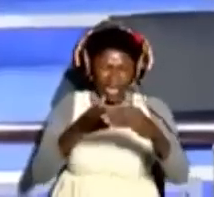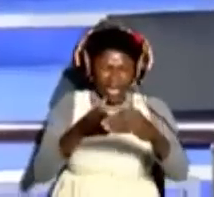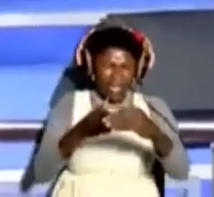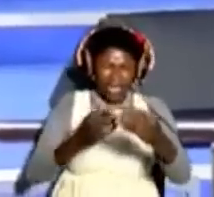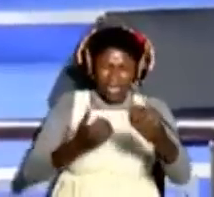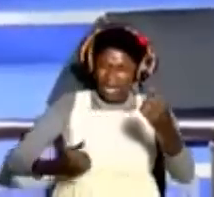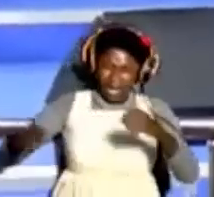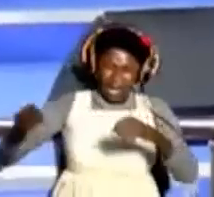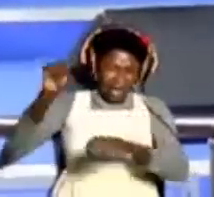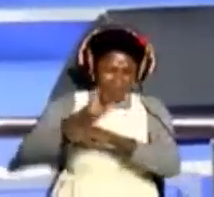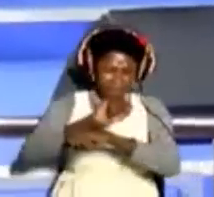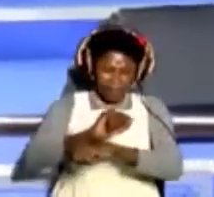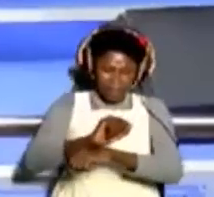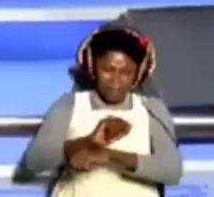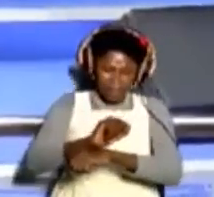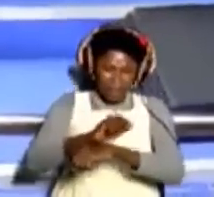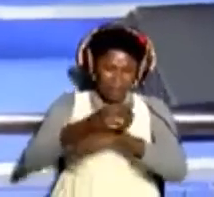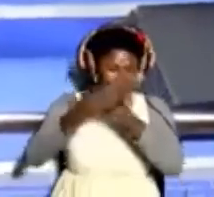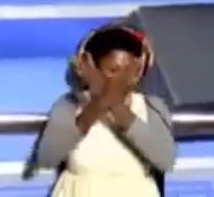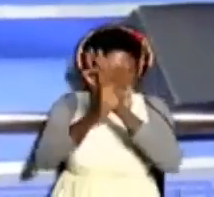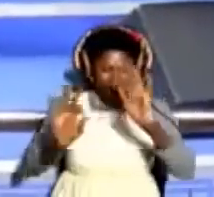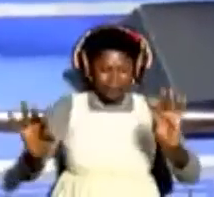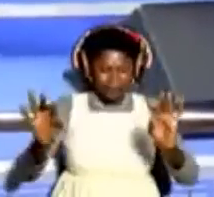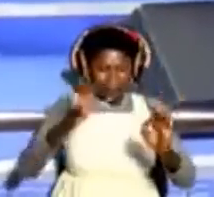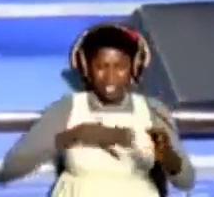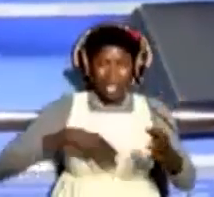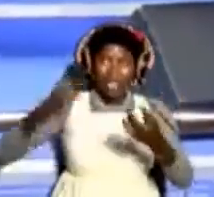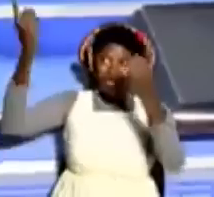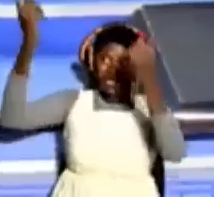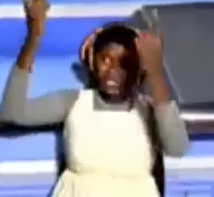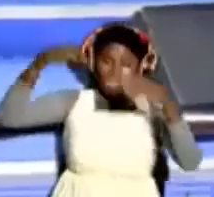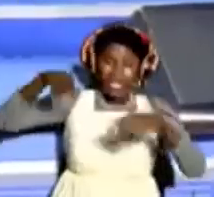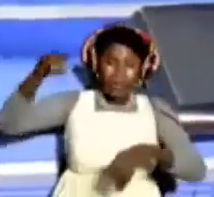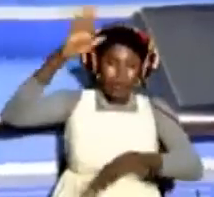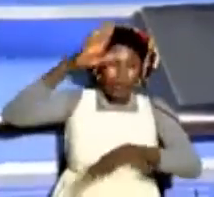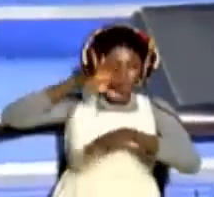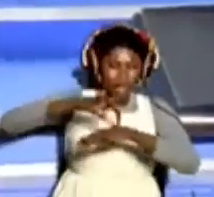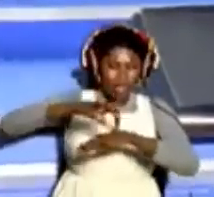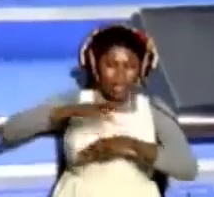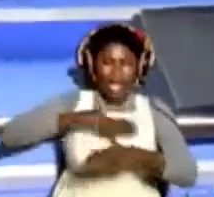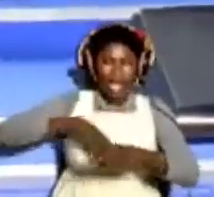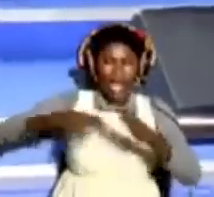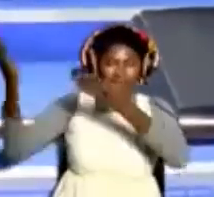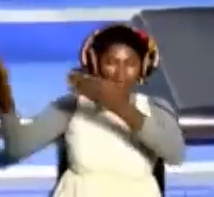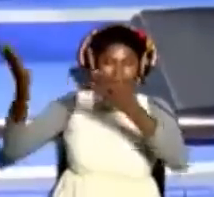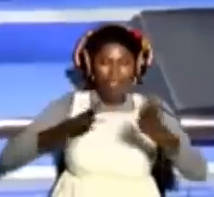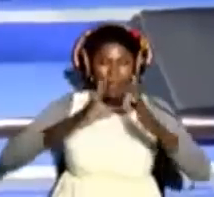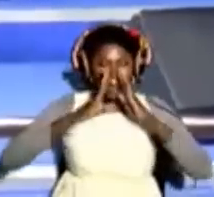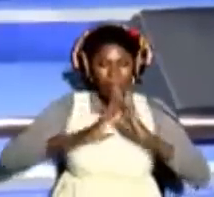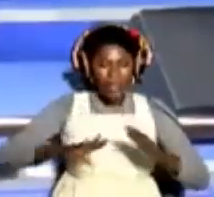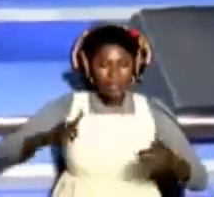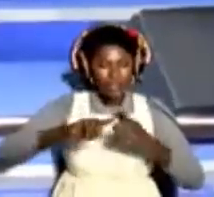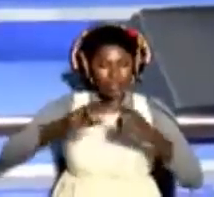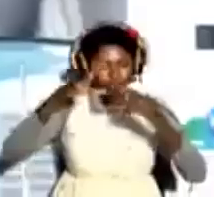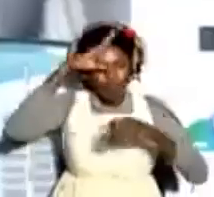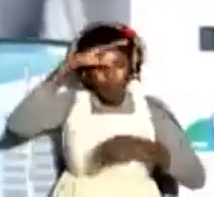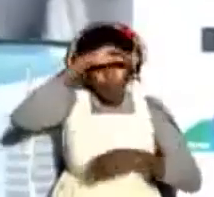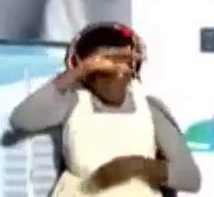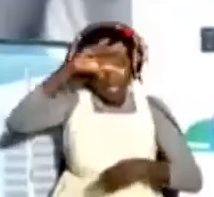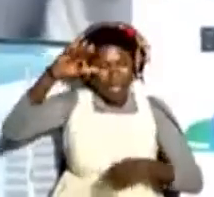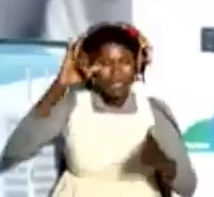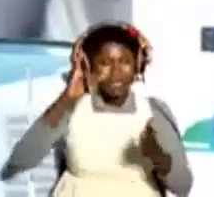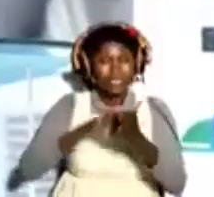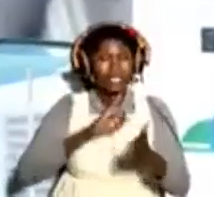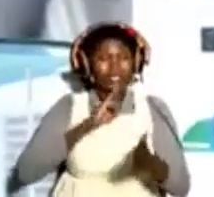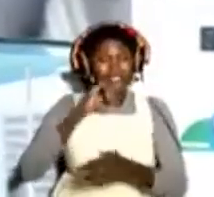captive, he ascended on high and he gave gifts unto men. This is one